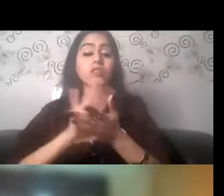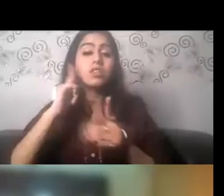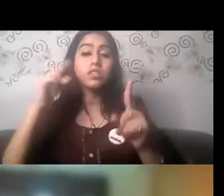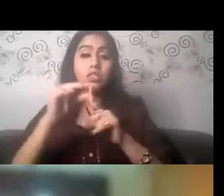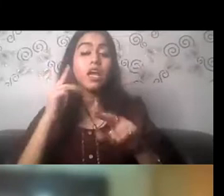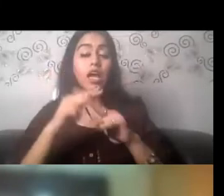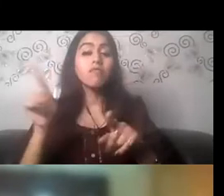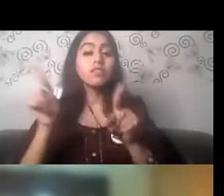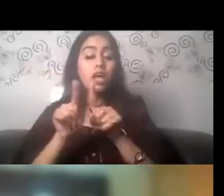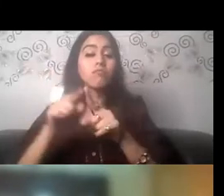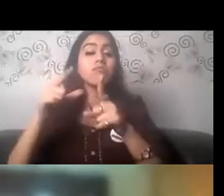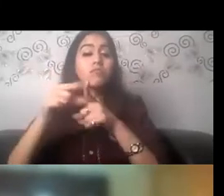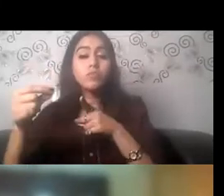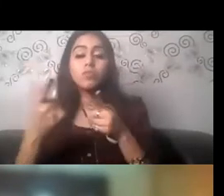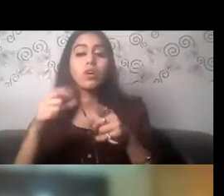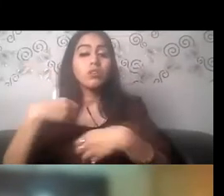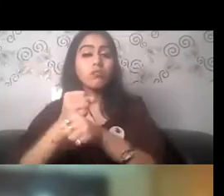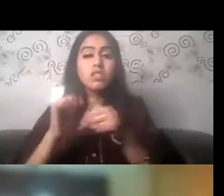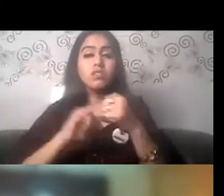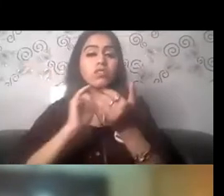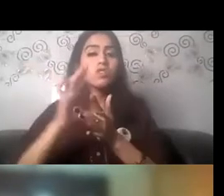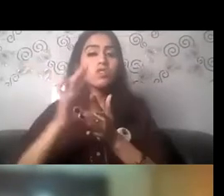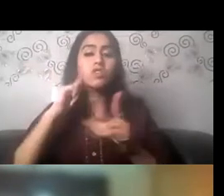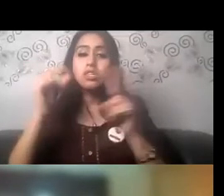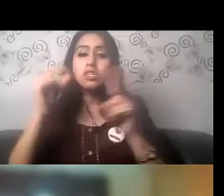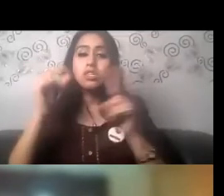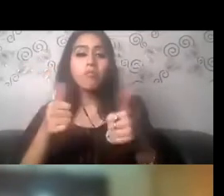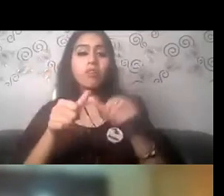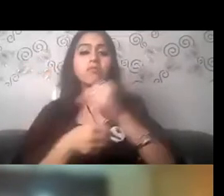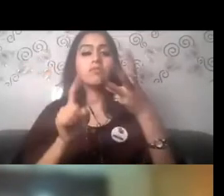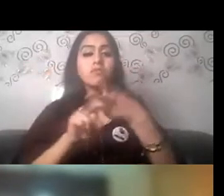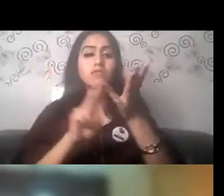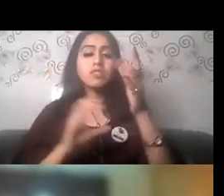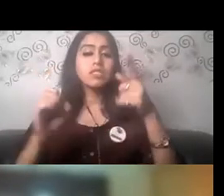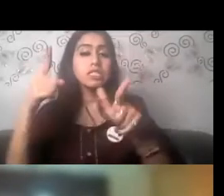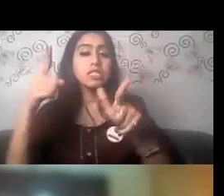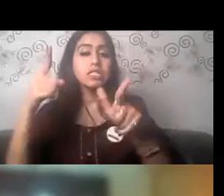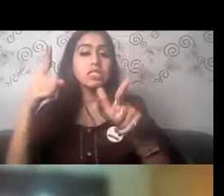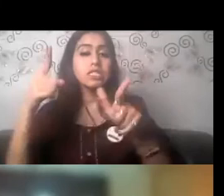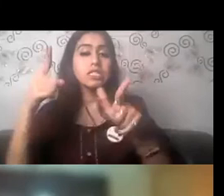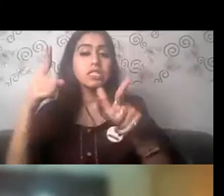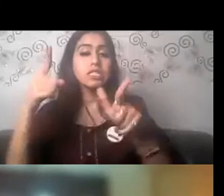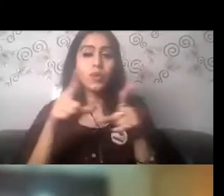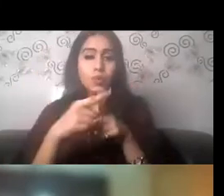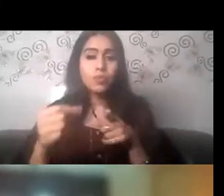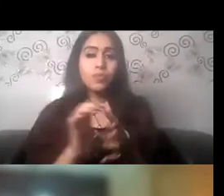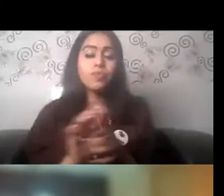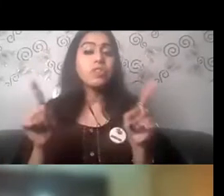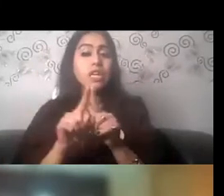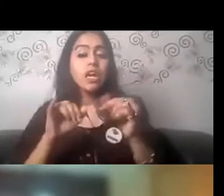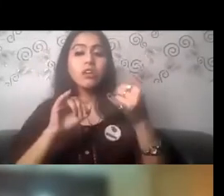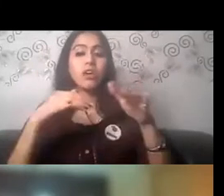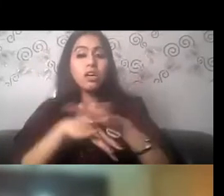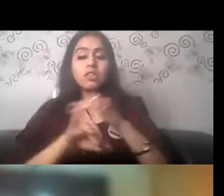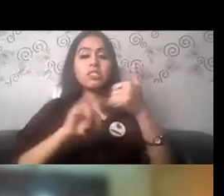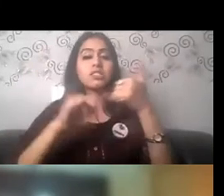companies for ship management, shipbuilding, ship agency, chartering, and bunkering. And he is in Singapore, has